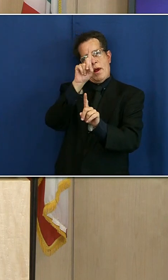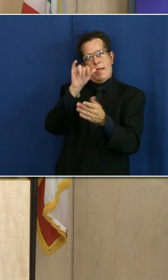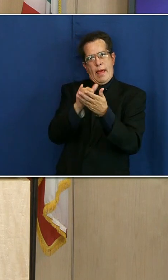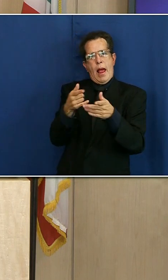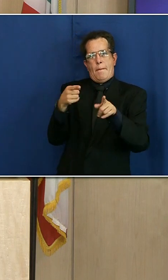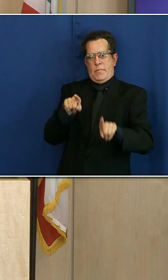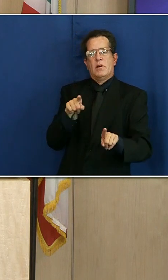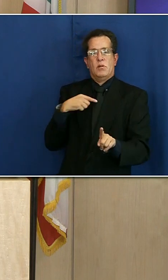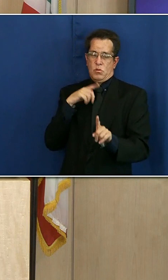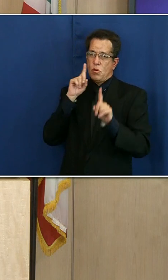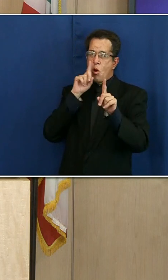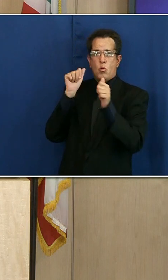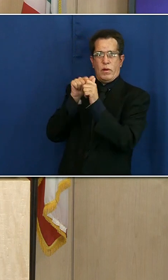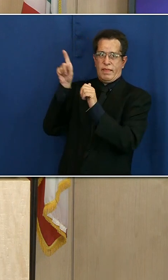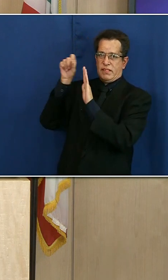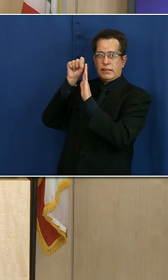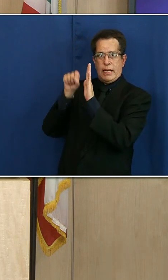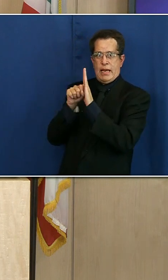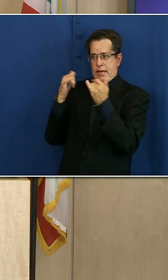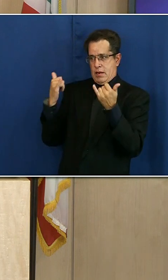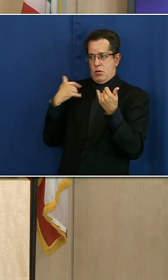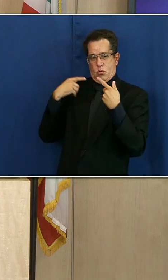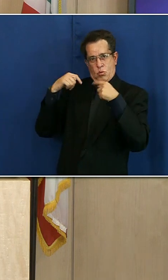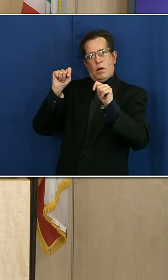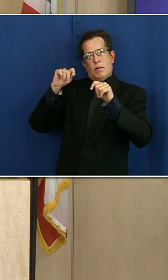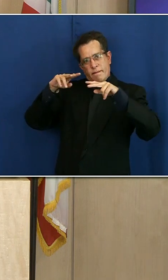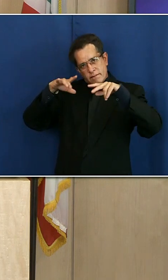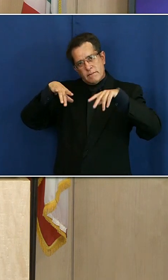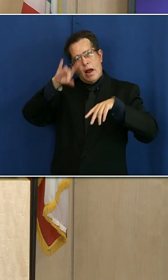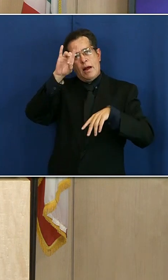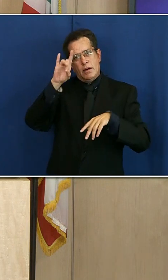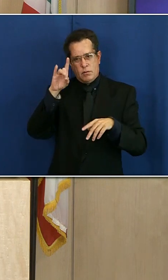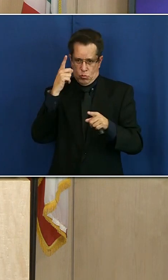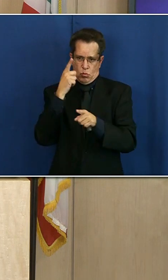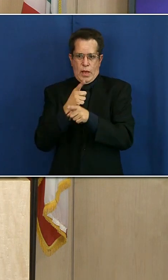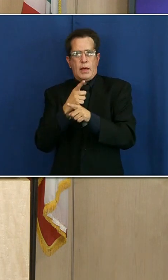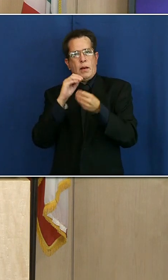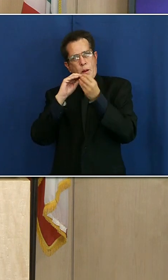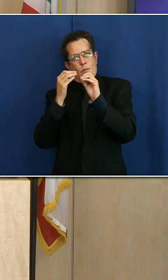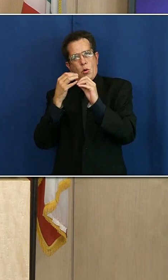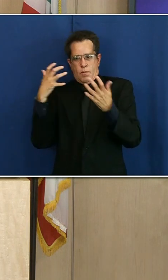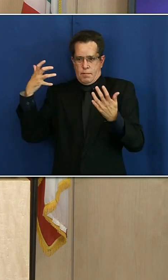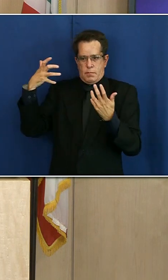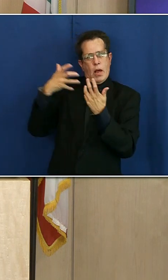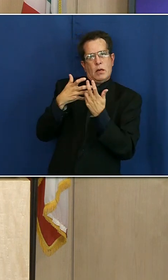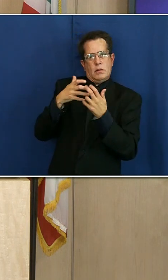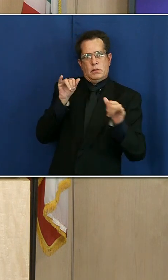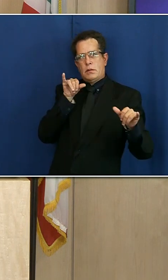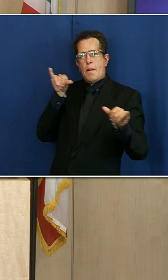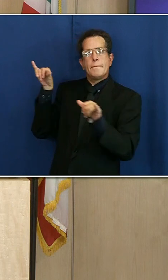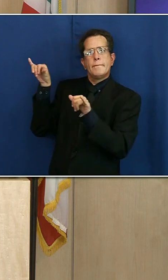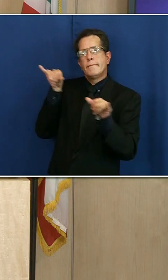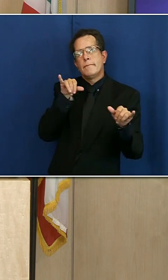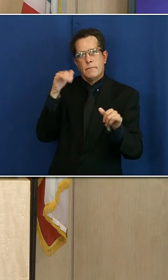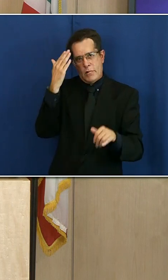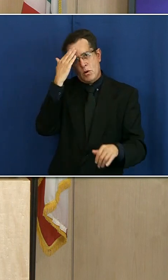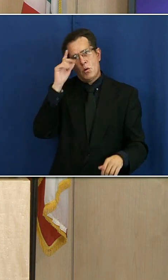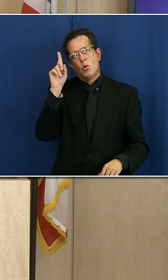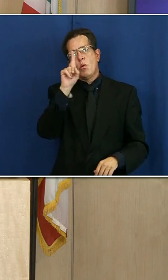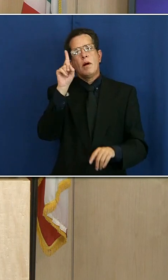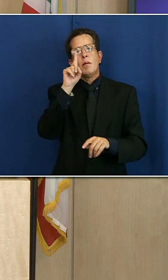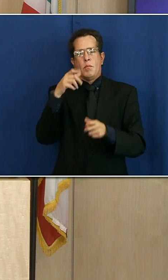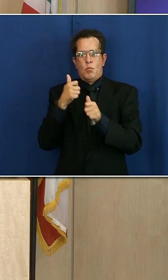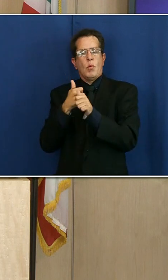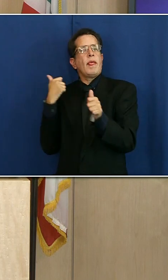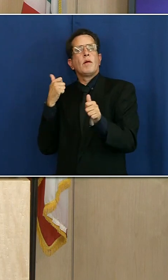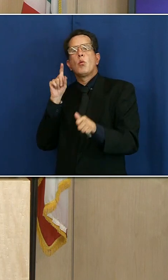closely with the state to map out the data flow process so we can identify where the glitch or